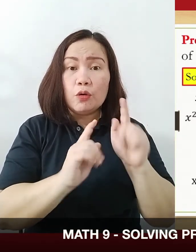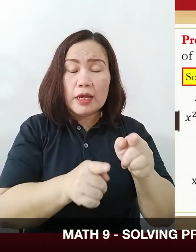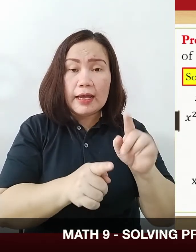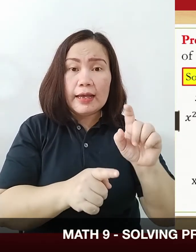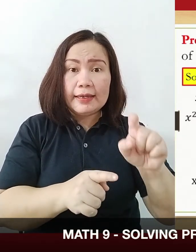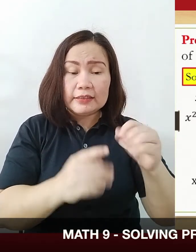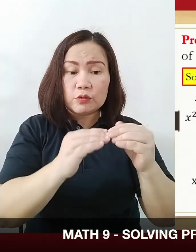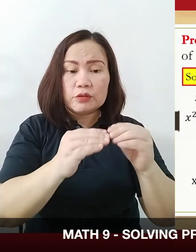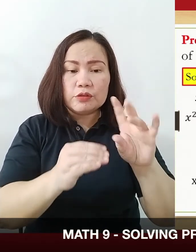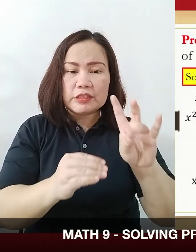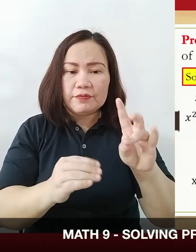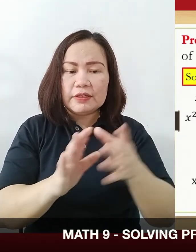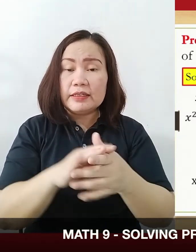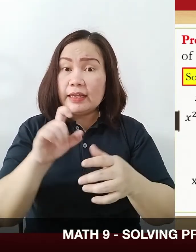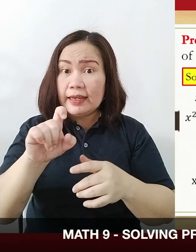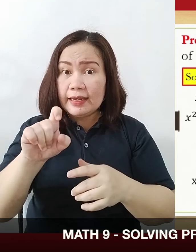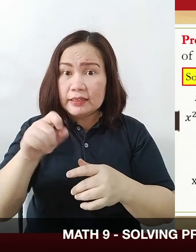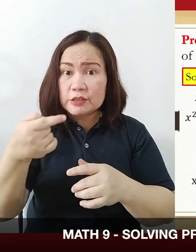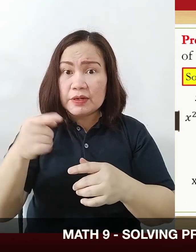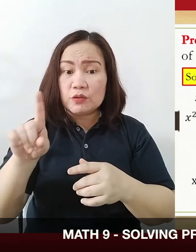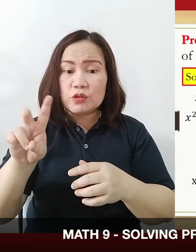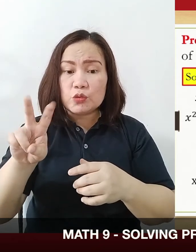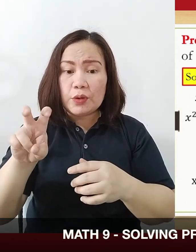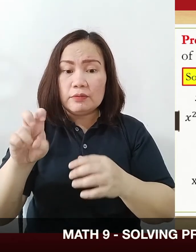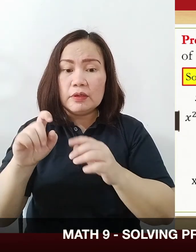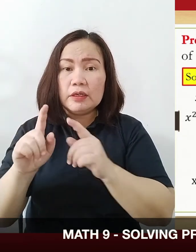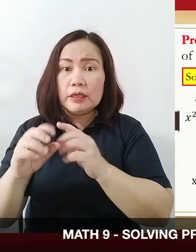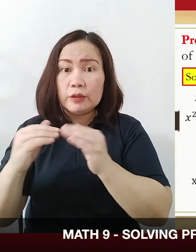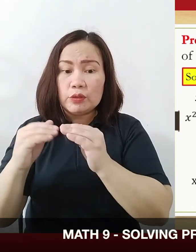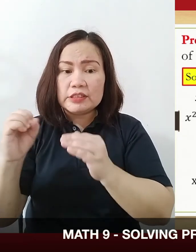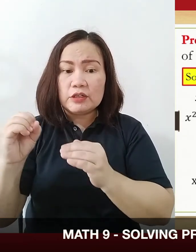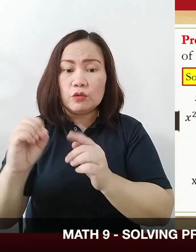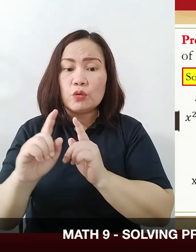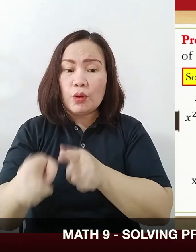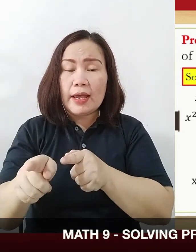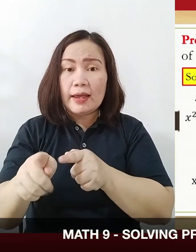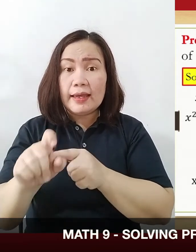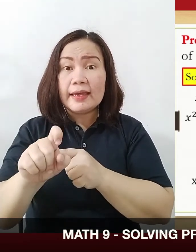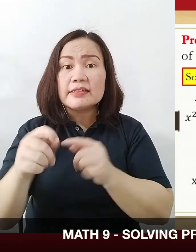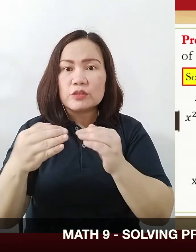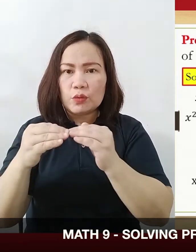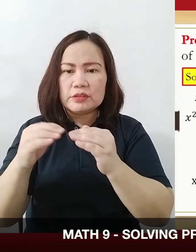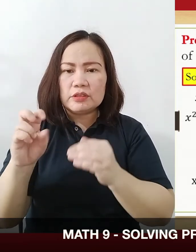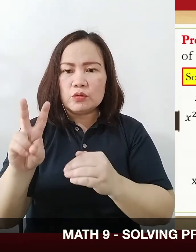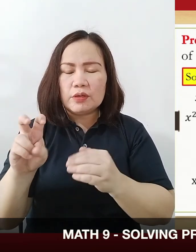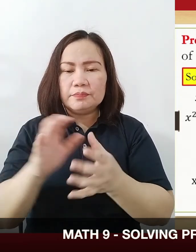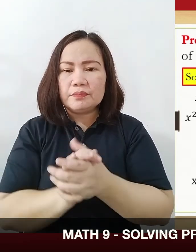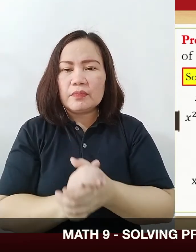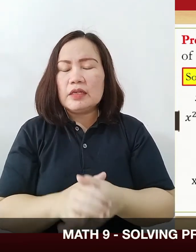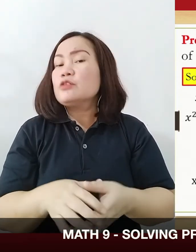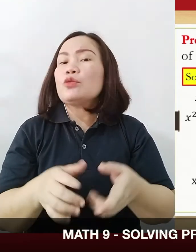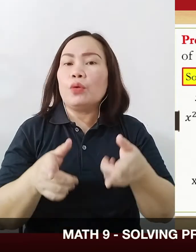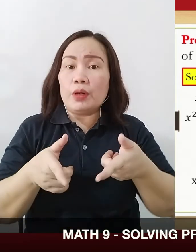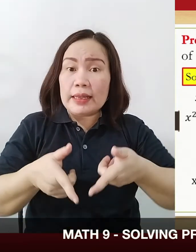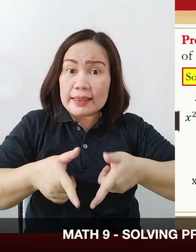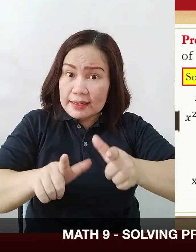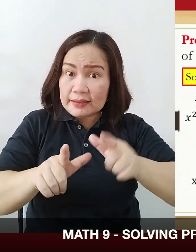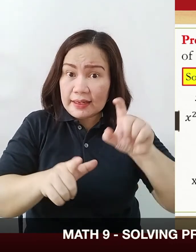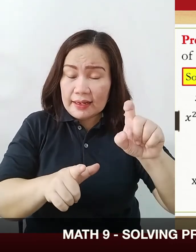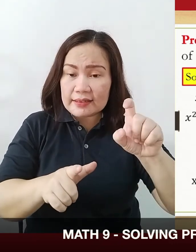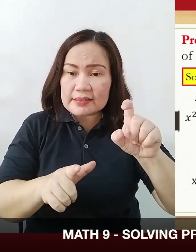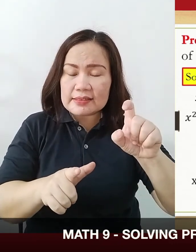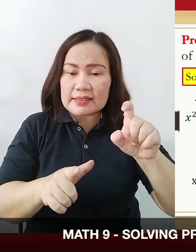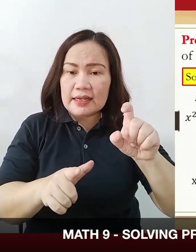to 12. Now, balikan natin yung representation natin kanina. So, let x be one of the